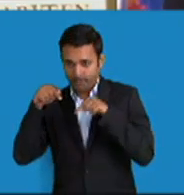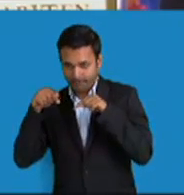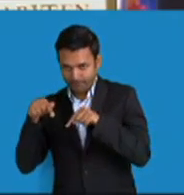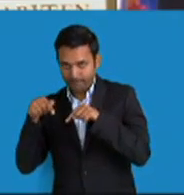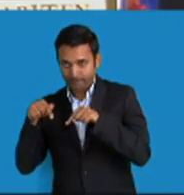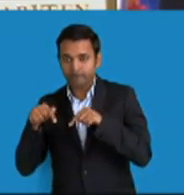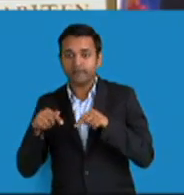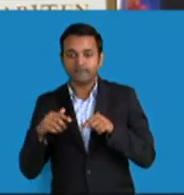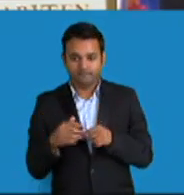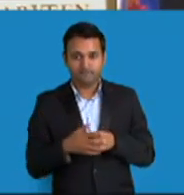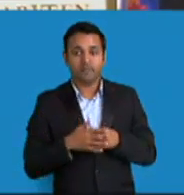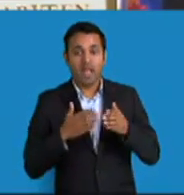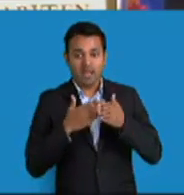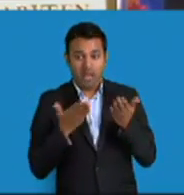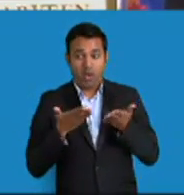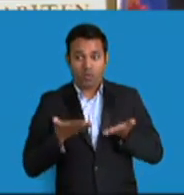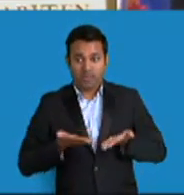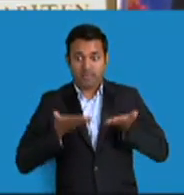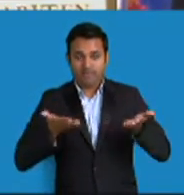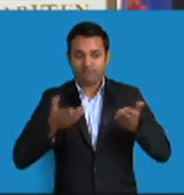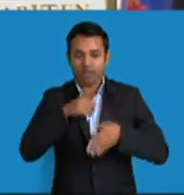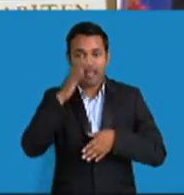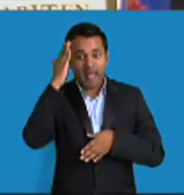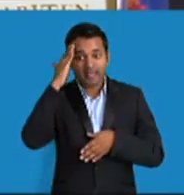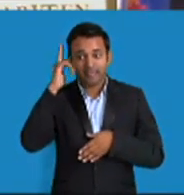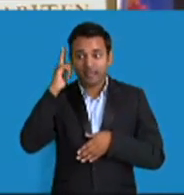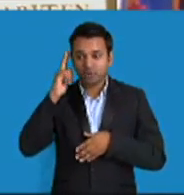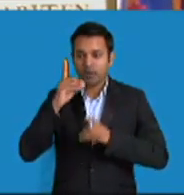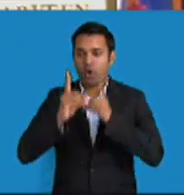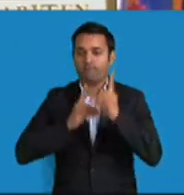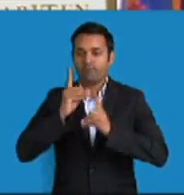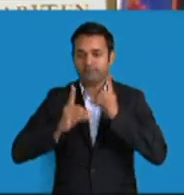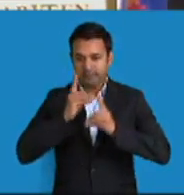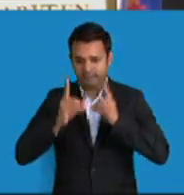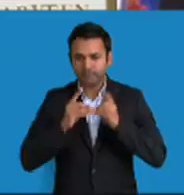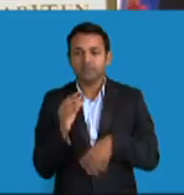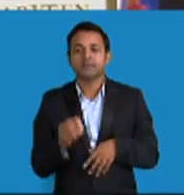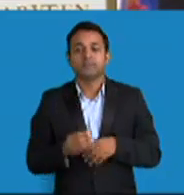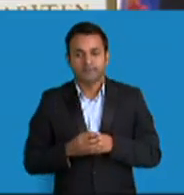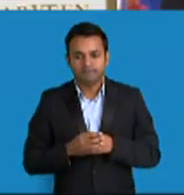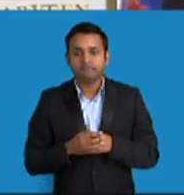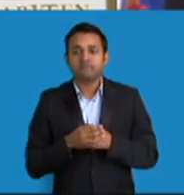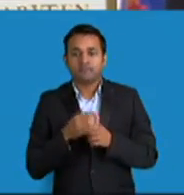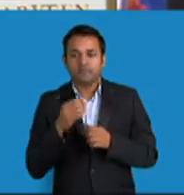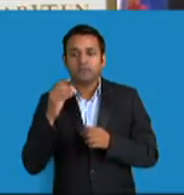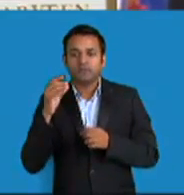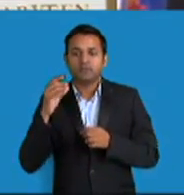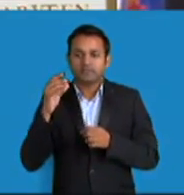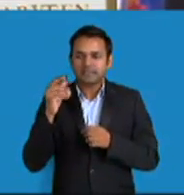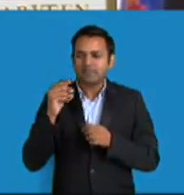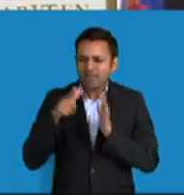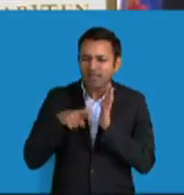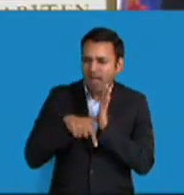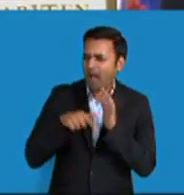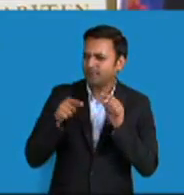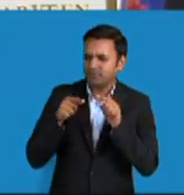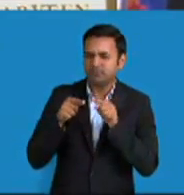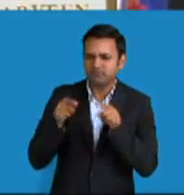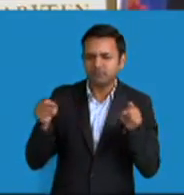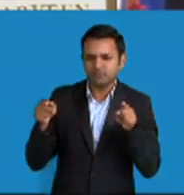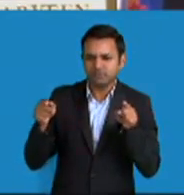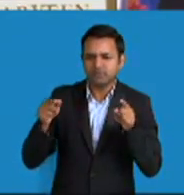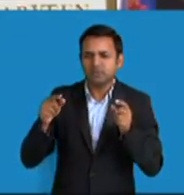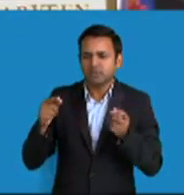Conference. At times, Madam Speaker, we don't publicly acknowledge the people who are outstanding, gone out of their